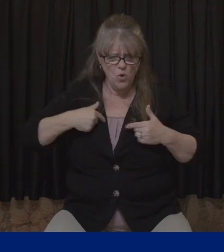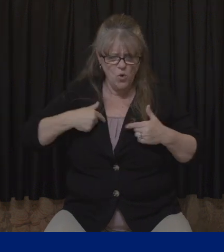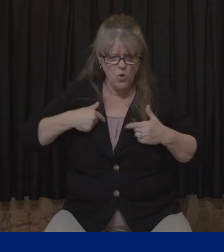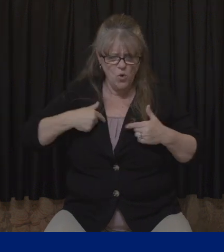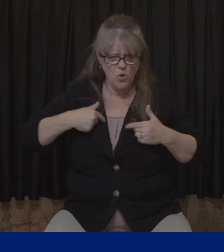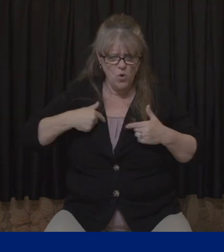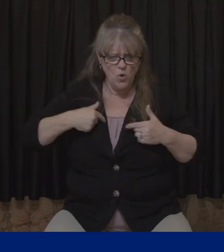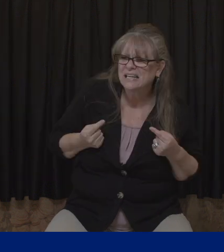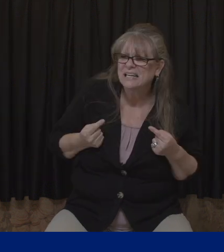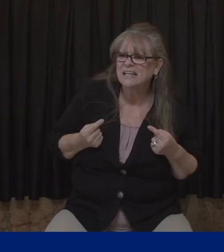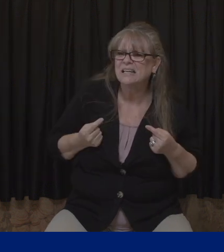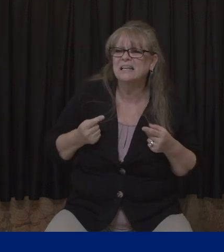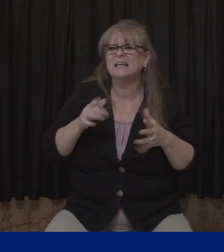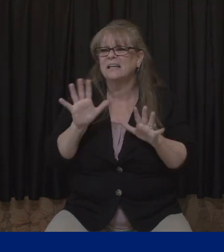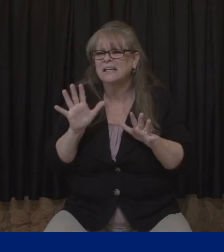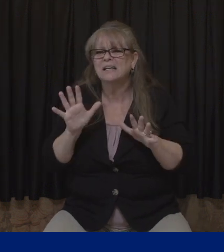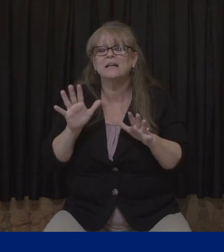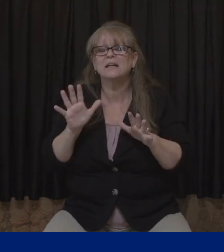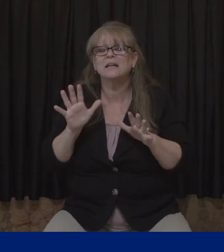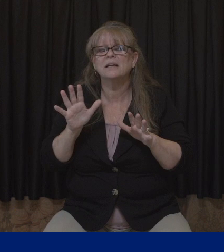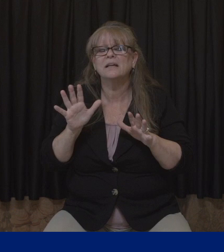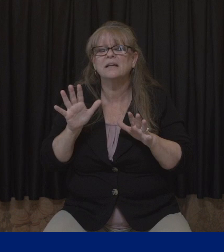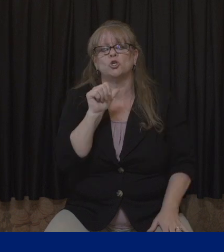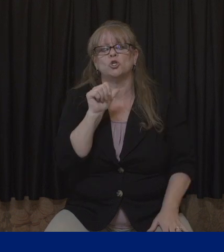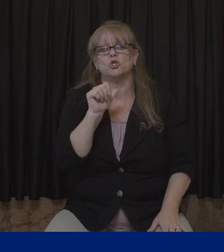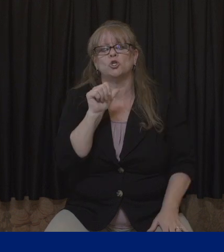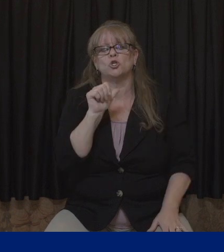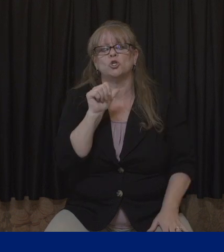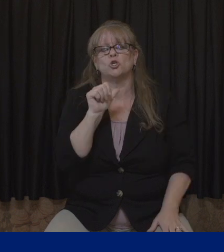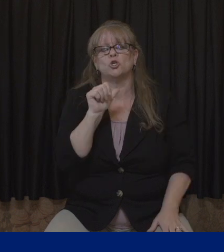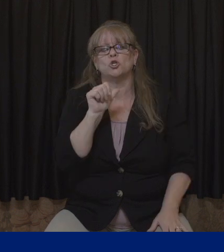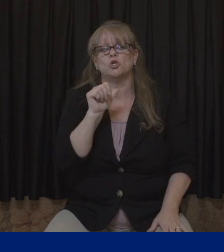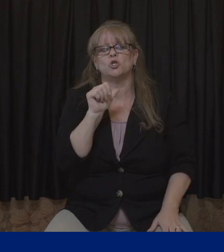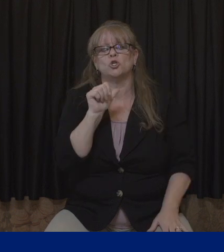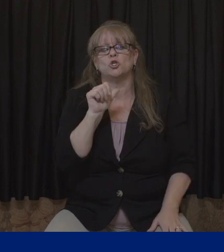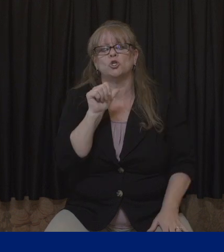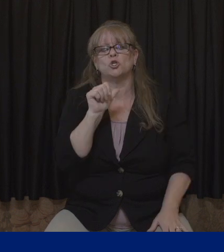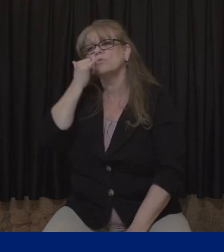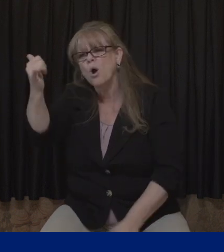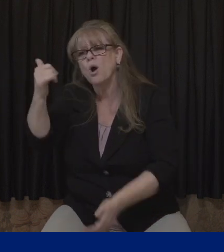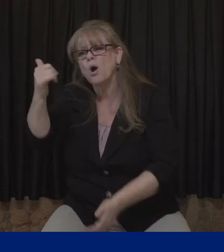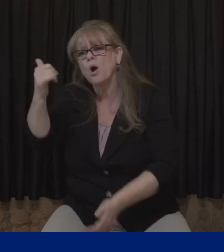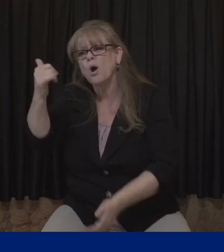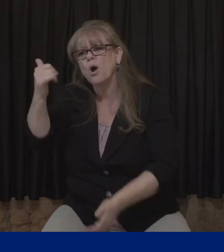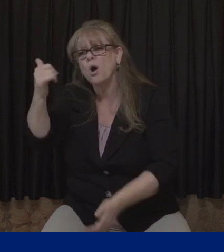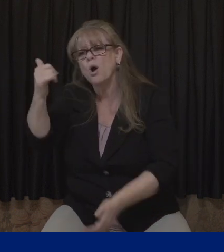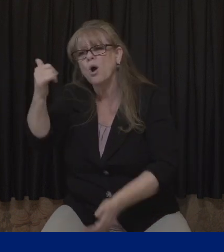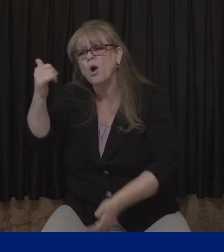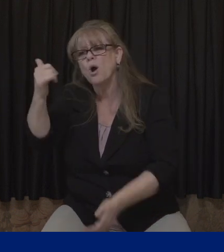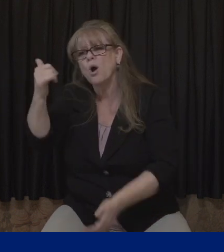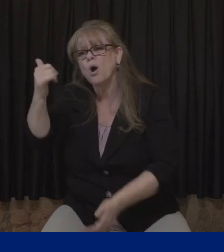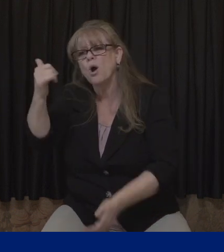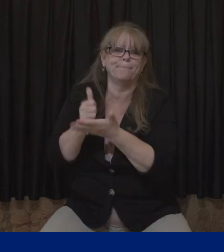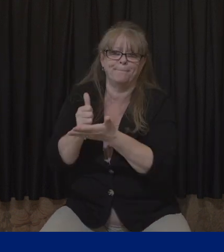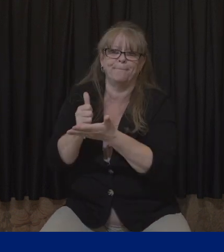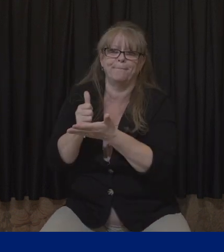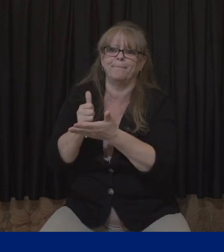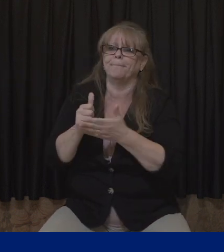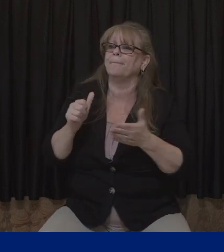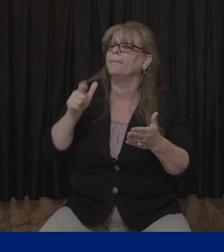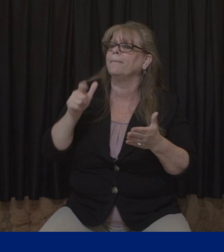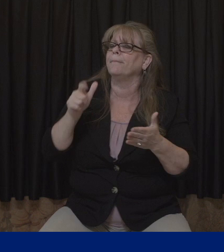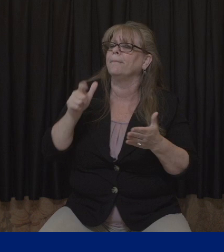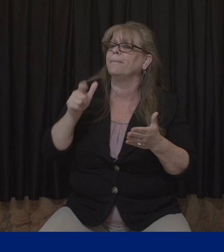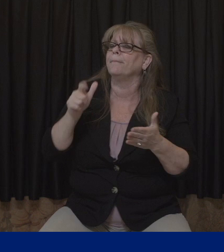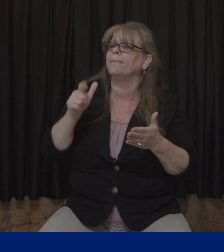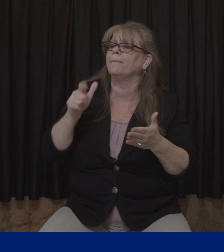let the fear of COVID prevent you from seeking out the medical treatment that you may need today or the testing, because we don't want to see more people die of non-COVID causes